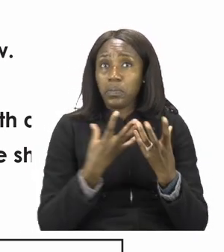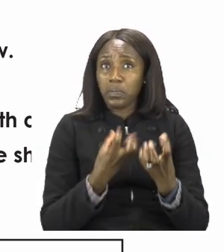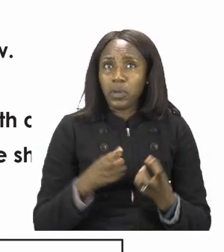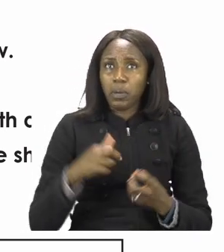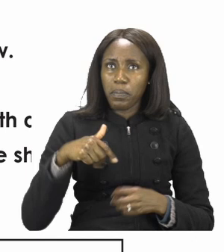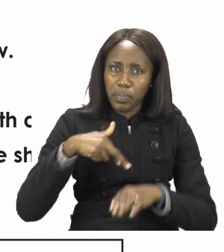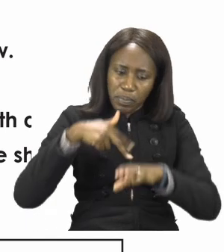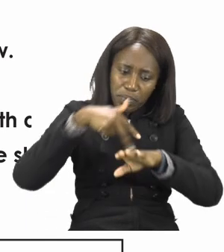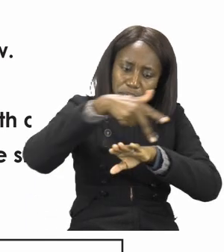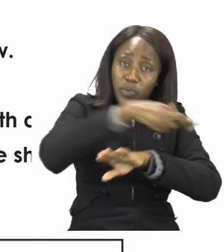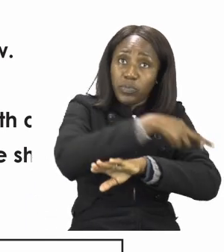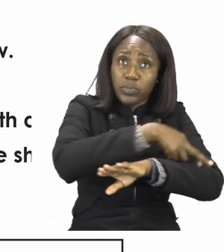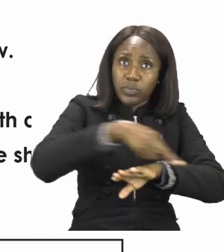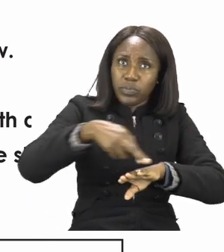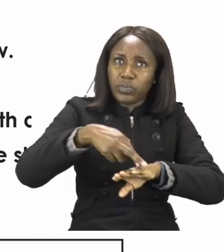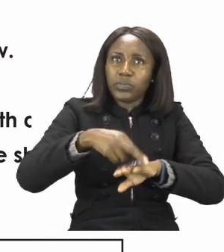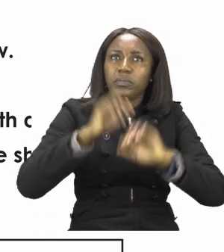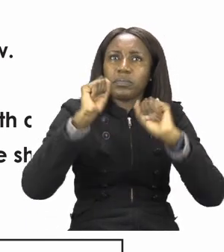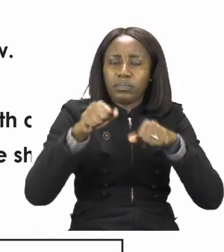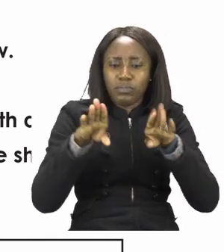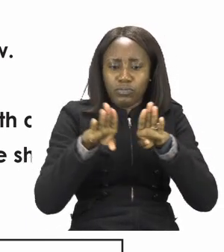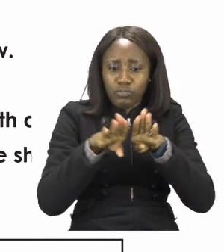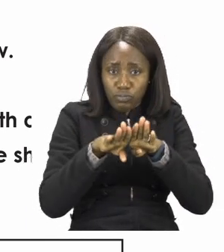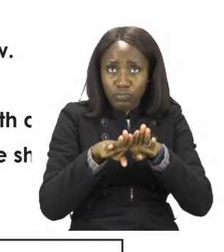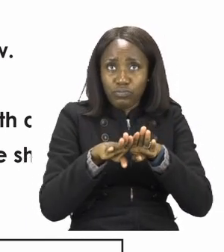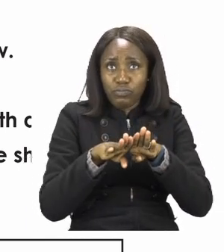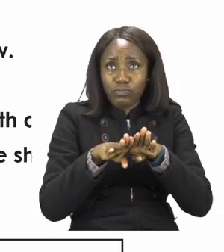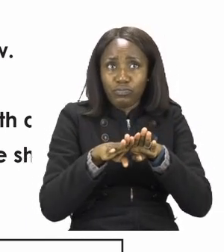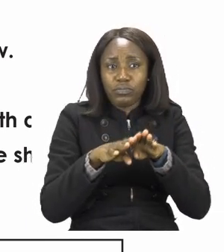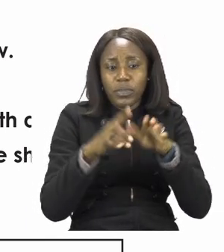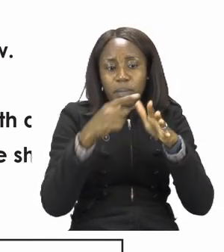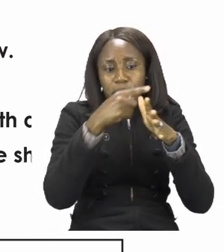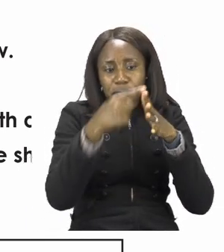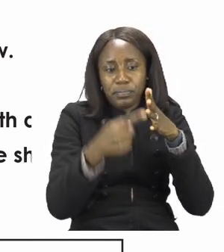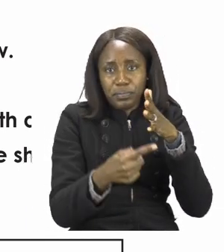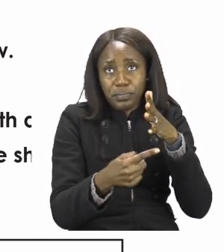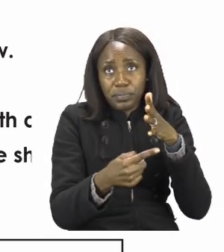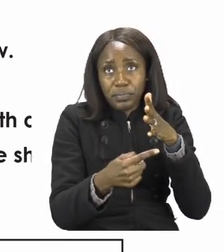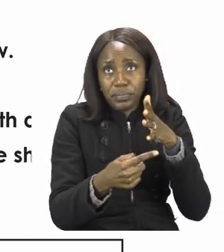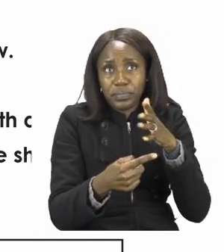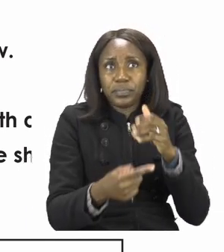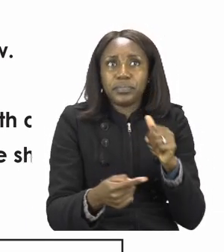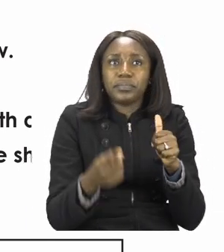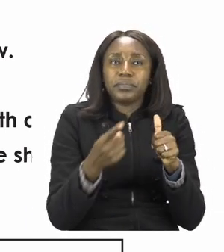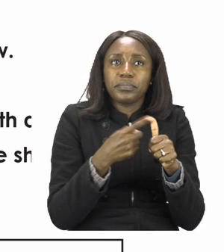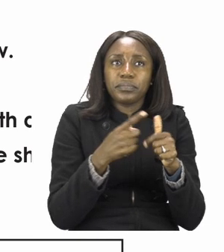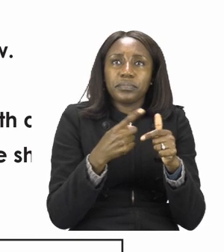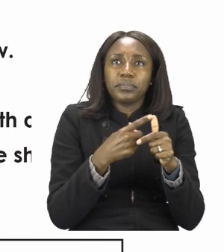road, we should do the following things. Number 1,